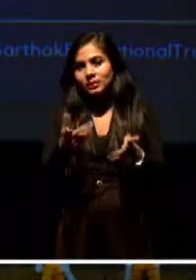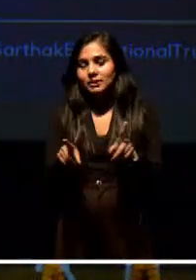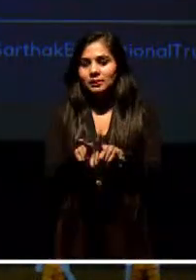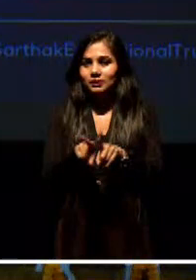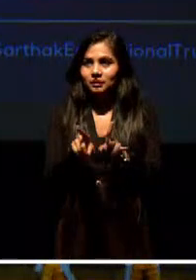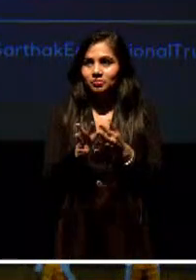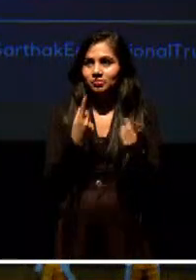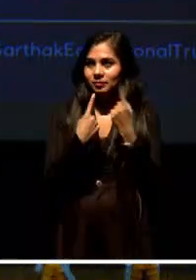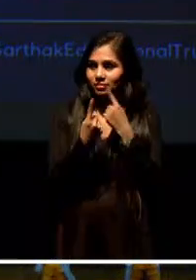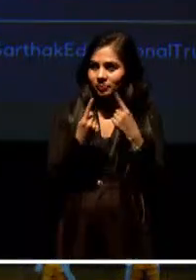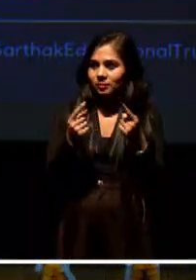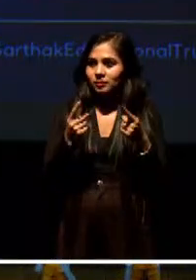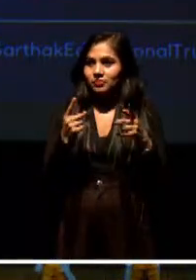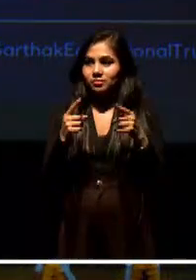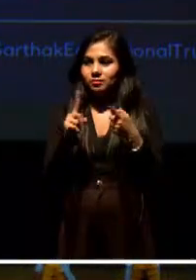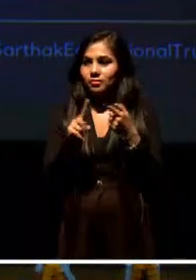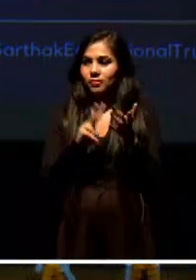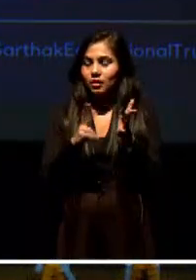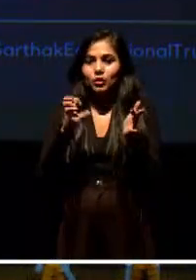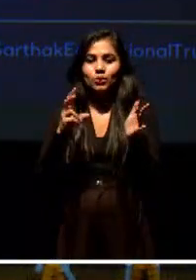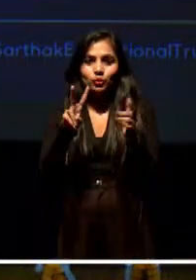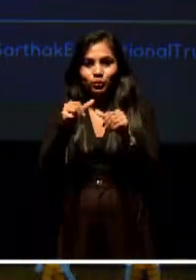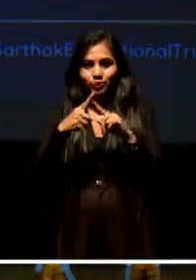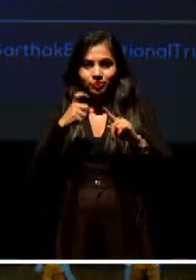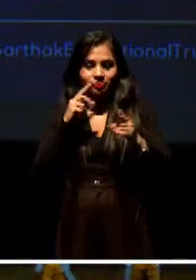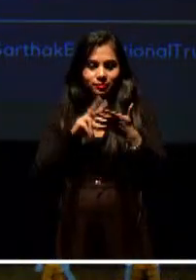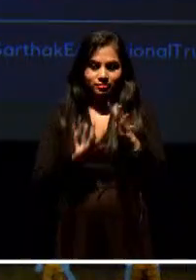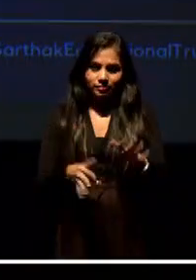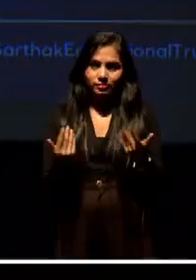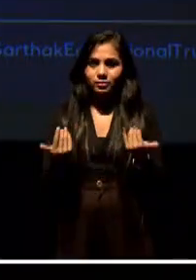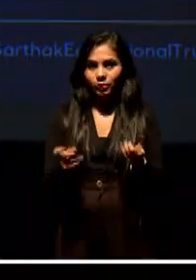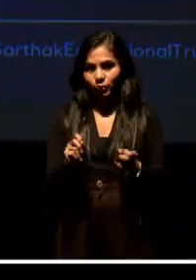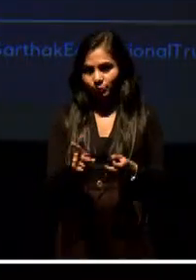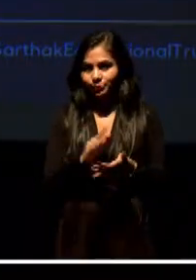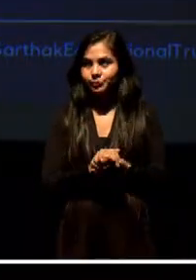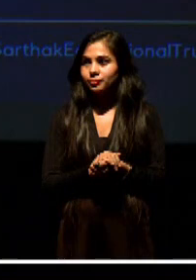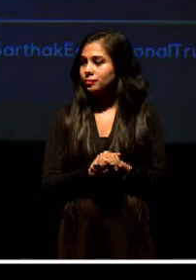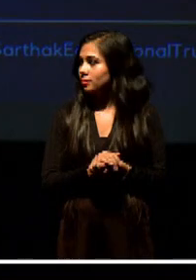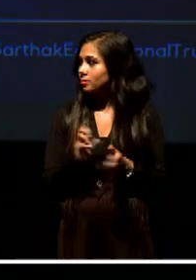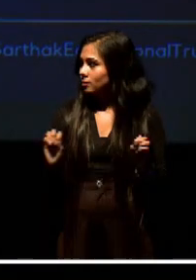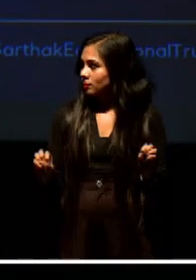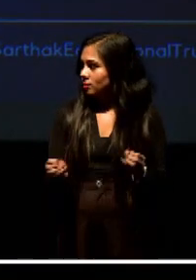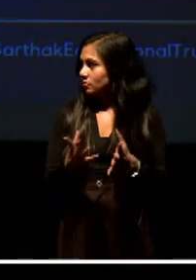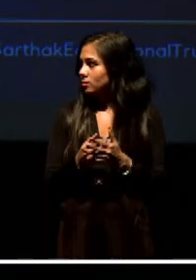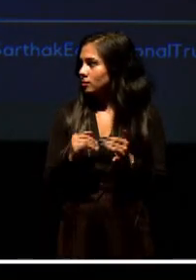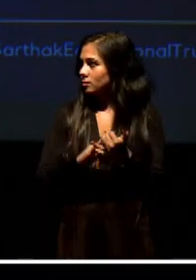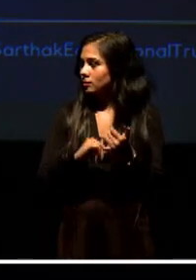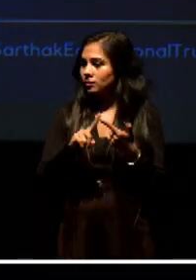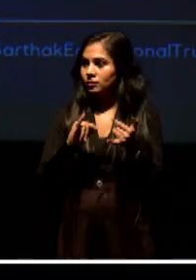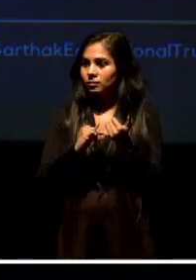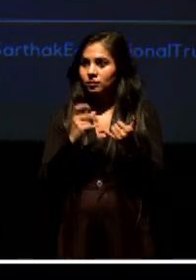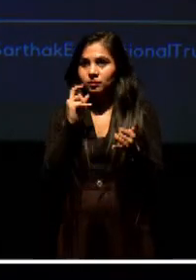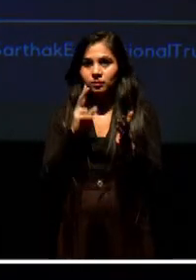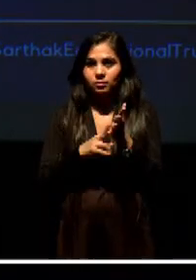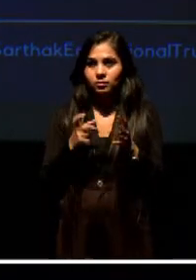And we are talking about innovative technology, so this is nothing new to us. So okay, so let me start the session by